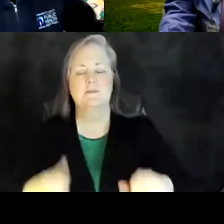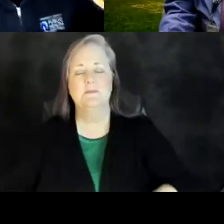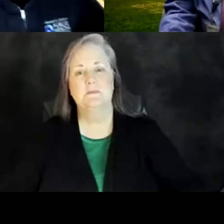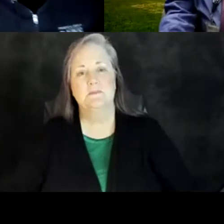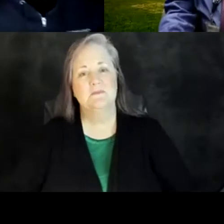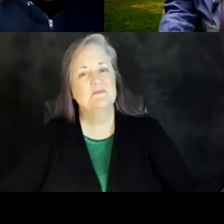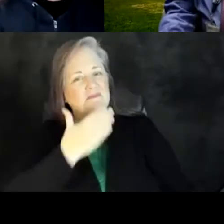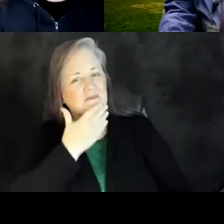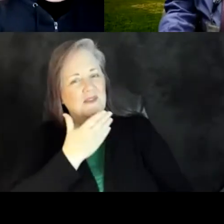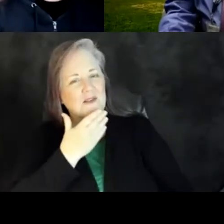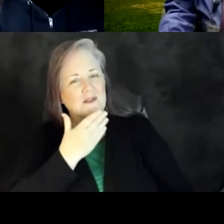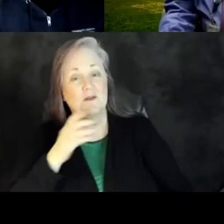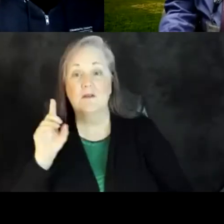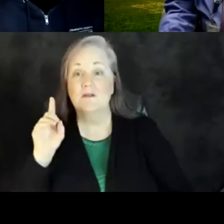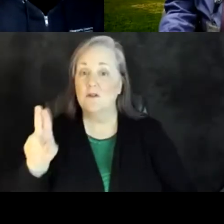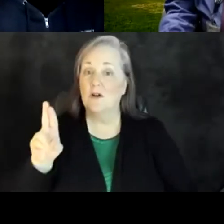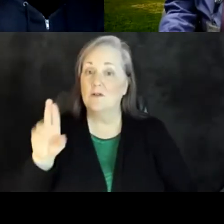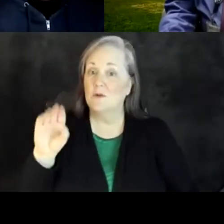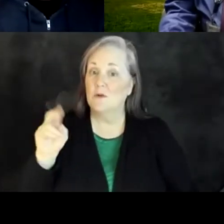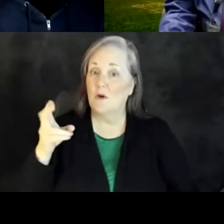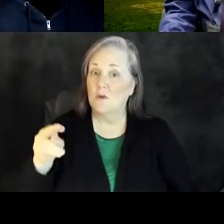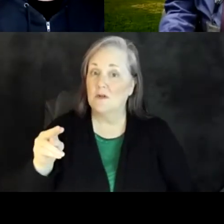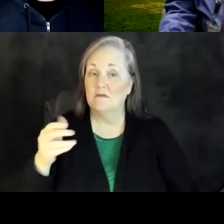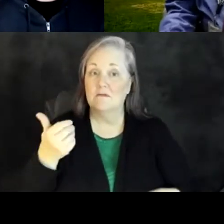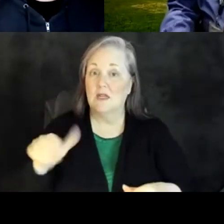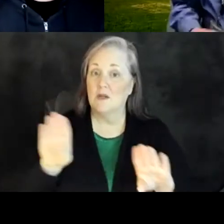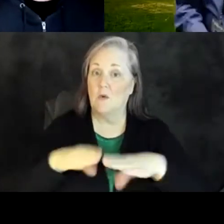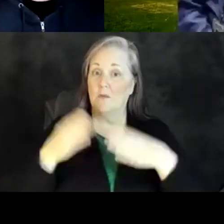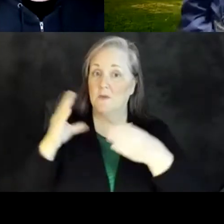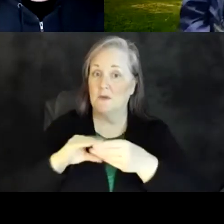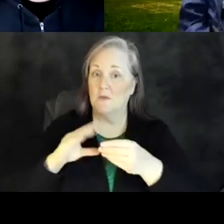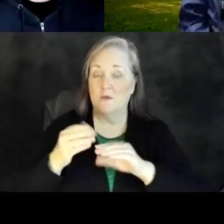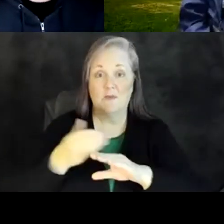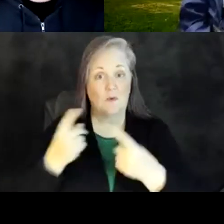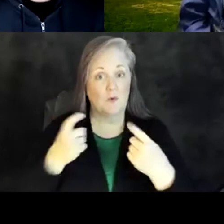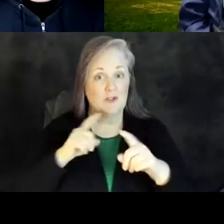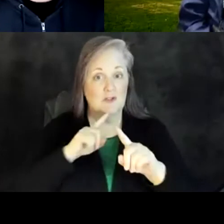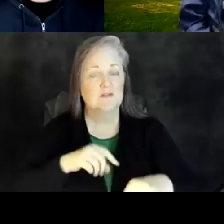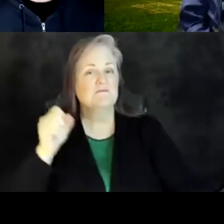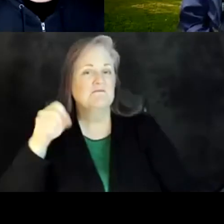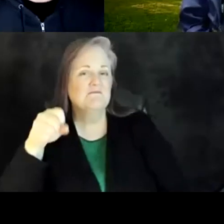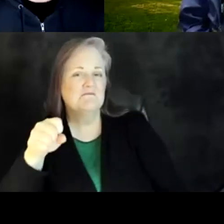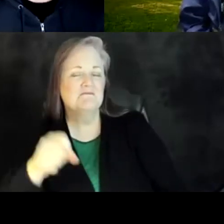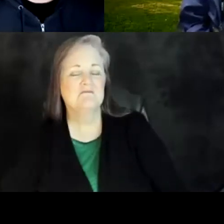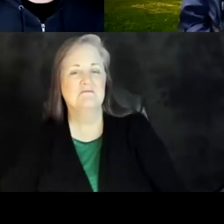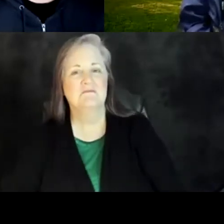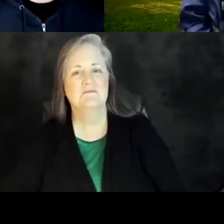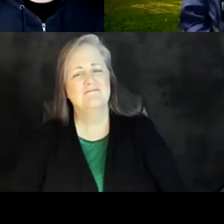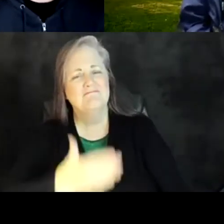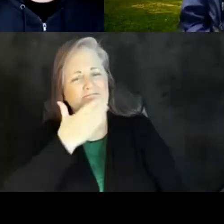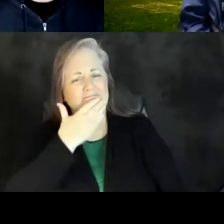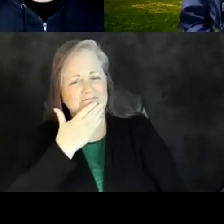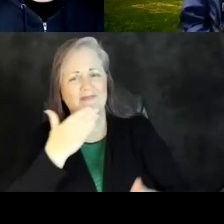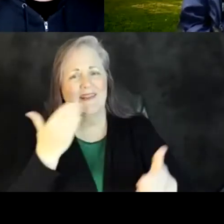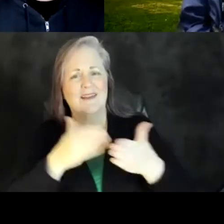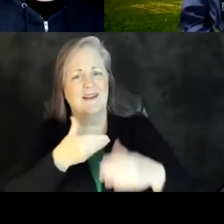Great, thank you. And Dr. Cohen, any opening remarks before we dive into Q&A? Yeah, thanks again for